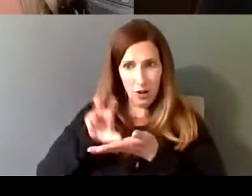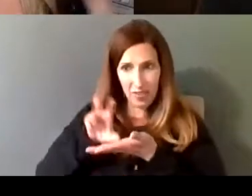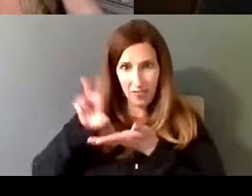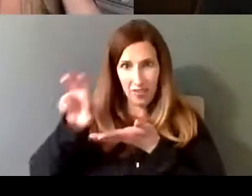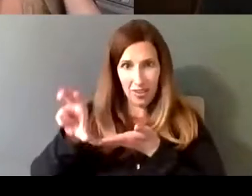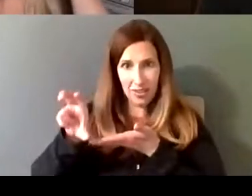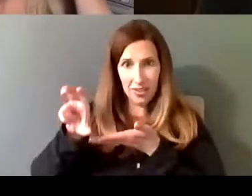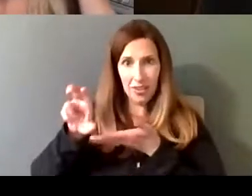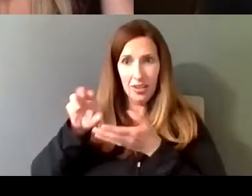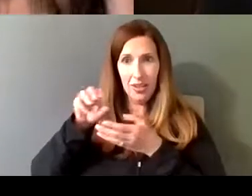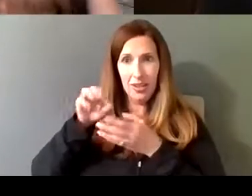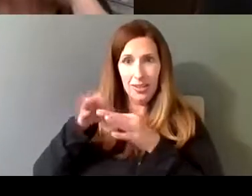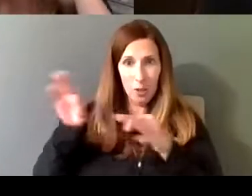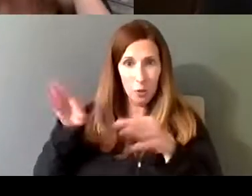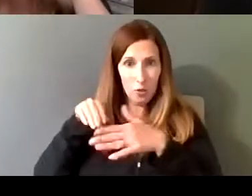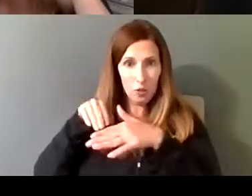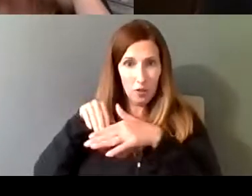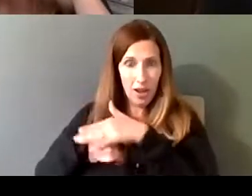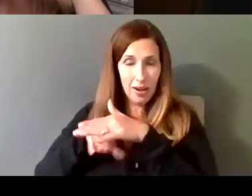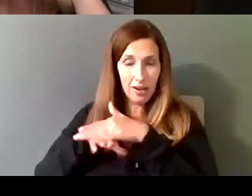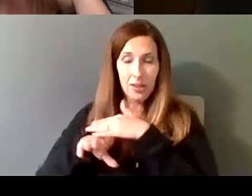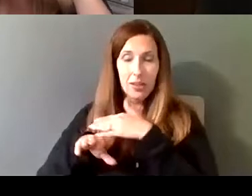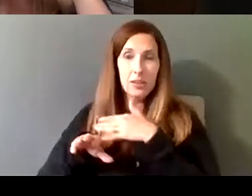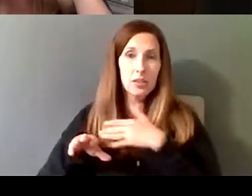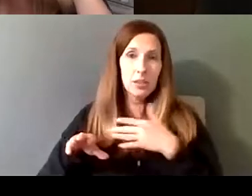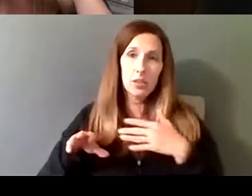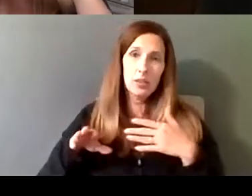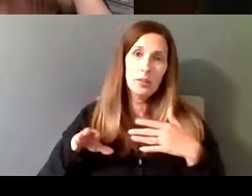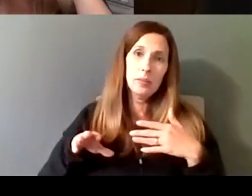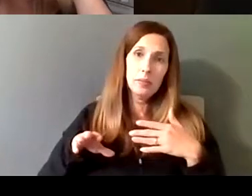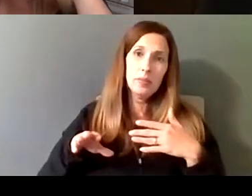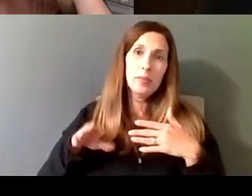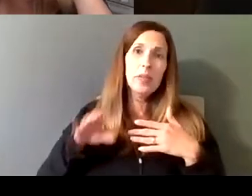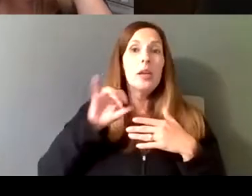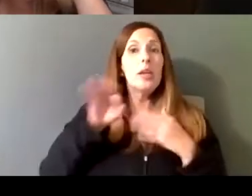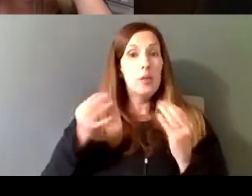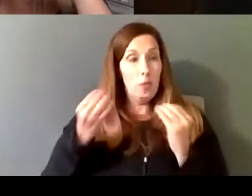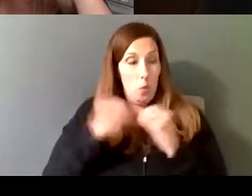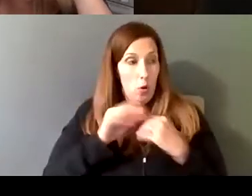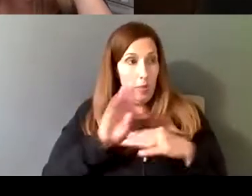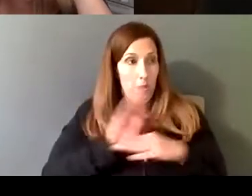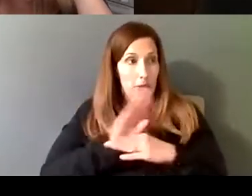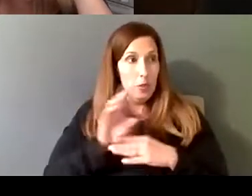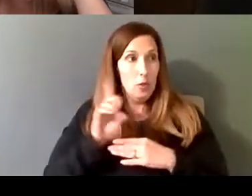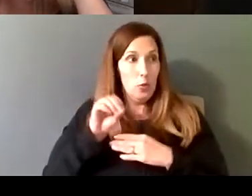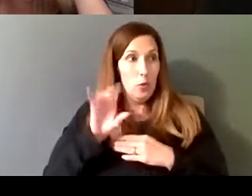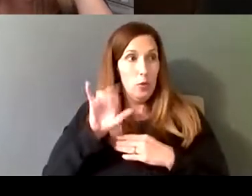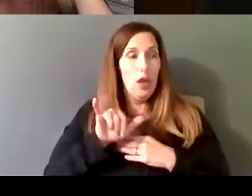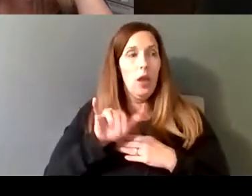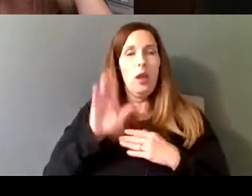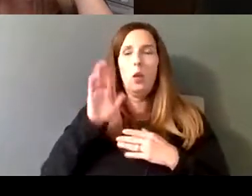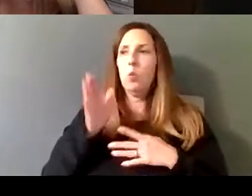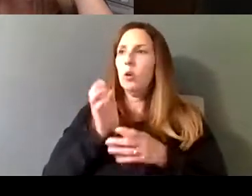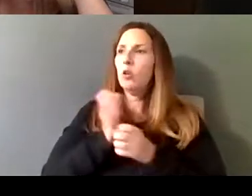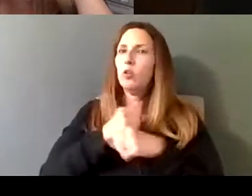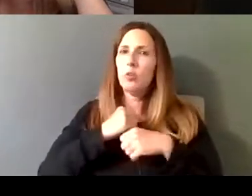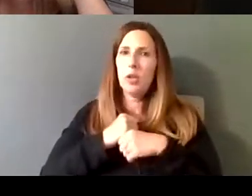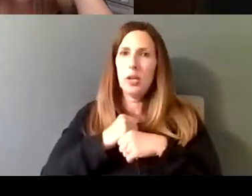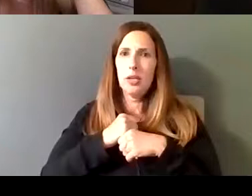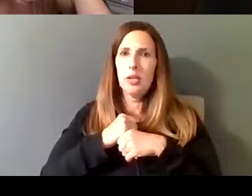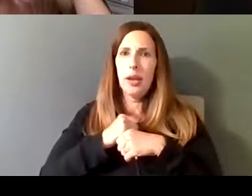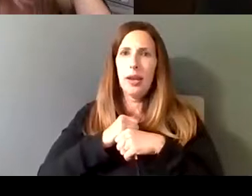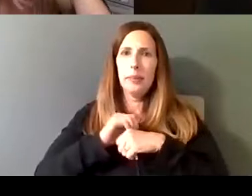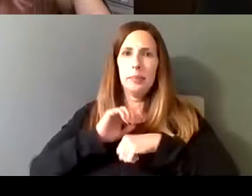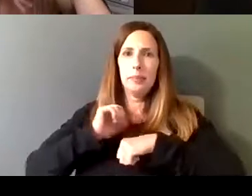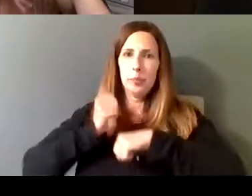access programs, ultimately, I think if more businesses do that, I think it creates a precedence